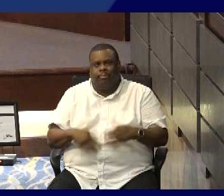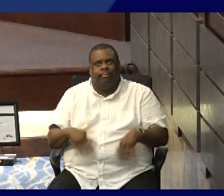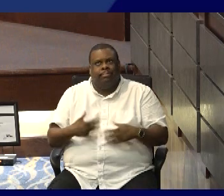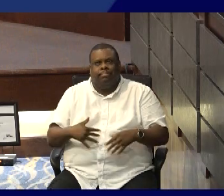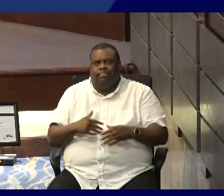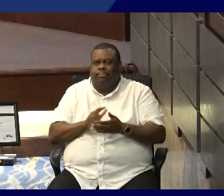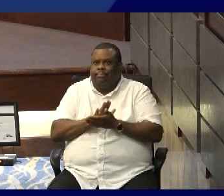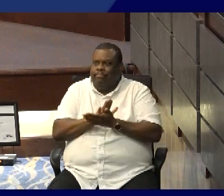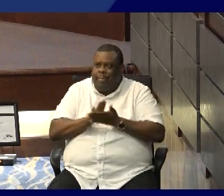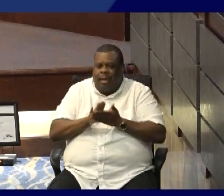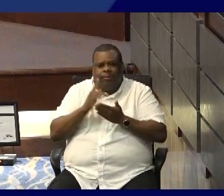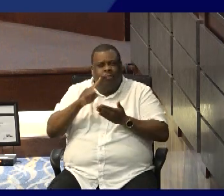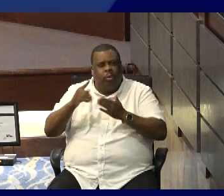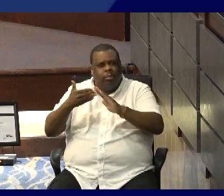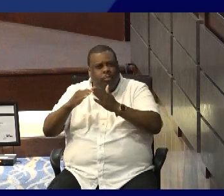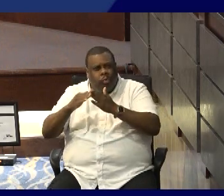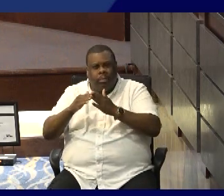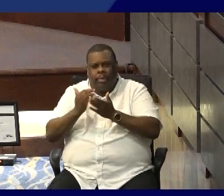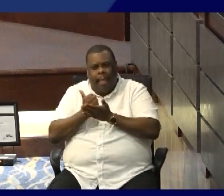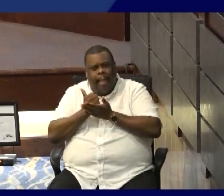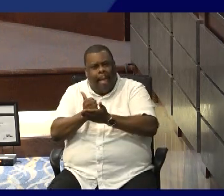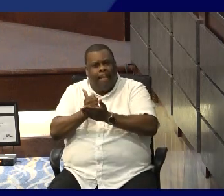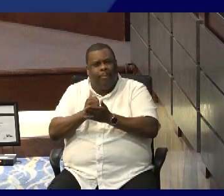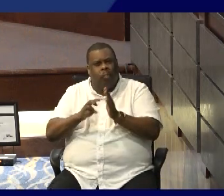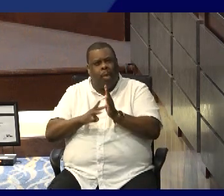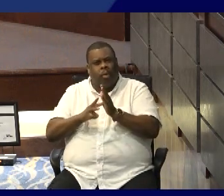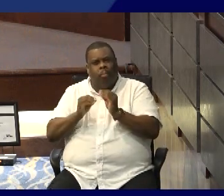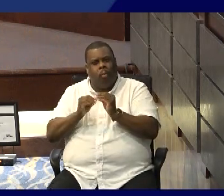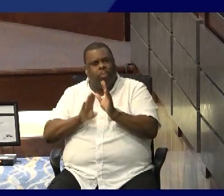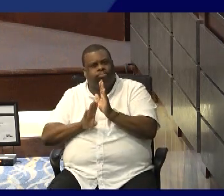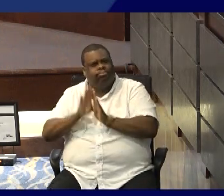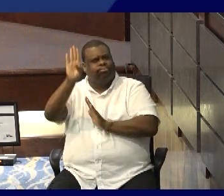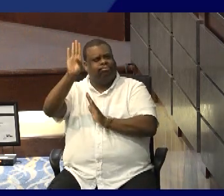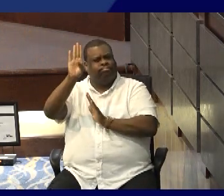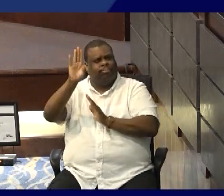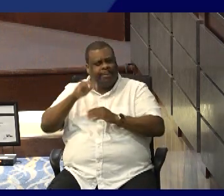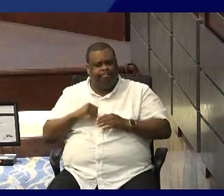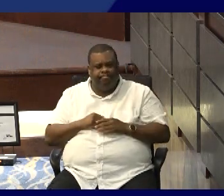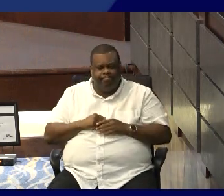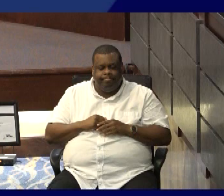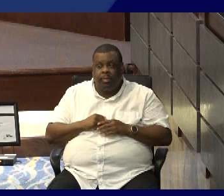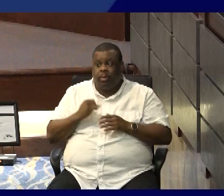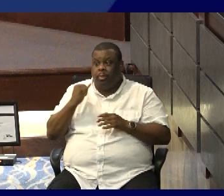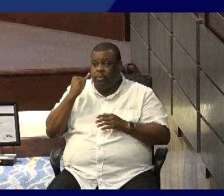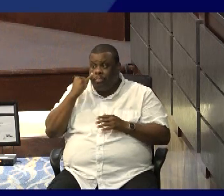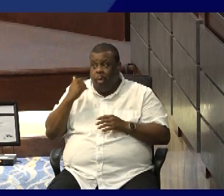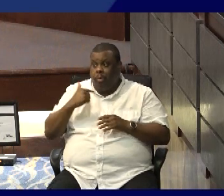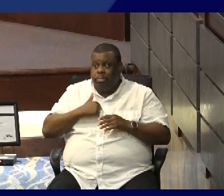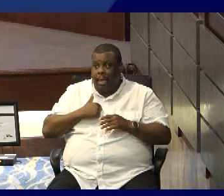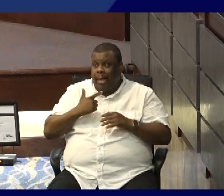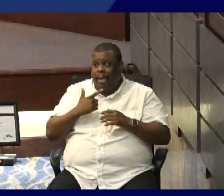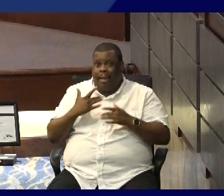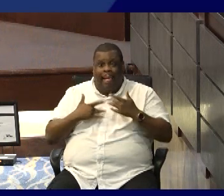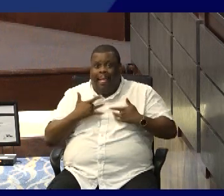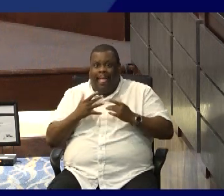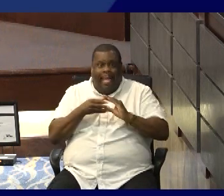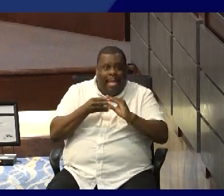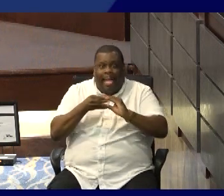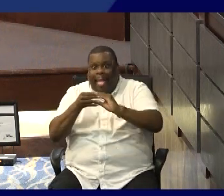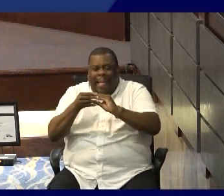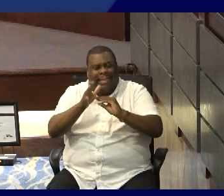for the community, and we're shaping the future of Waco. So if I get a little gushy, that's okay. Just stop